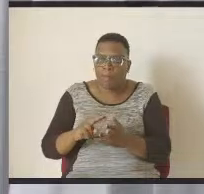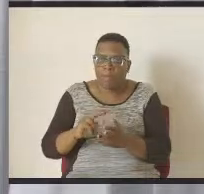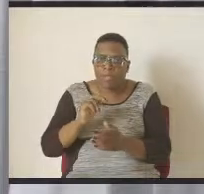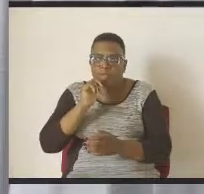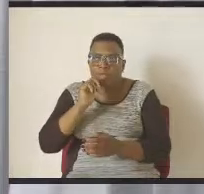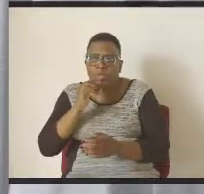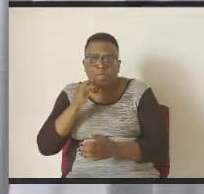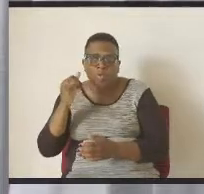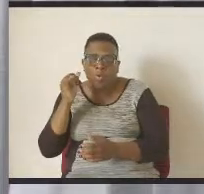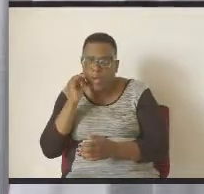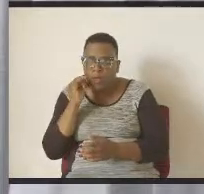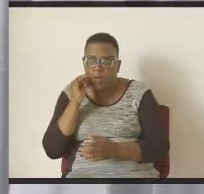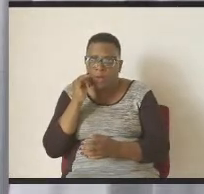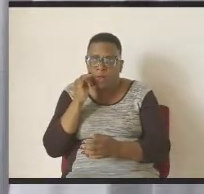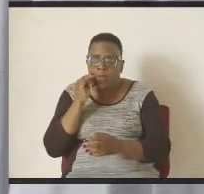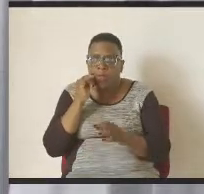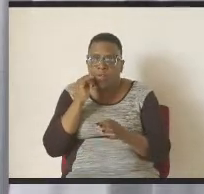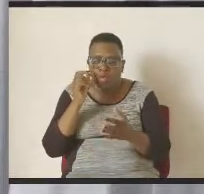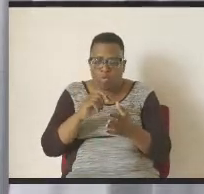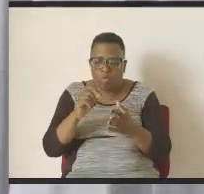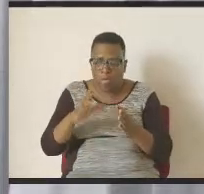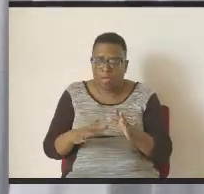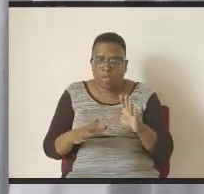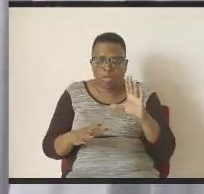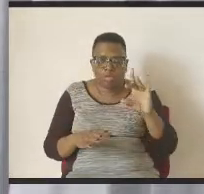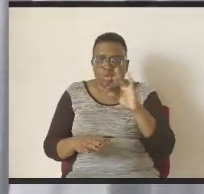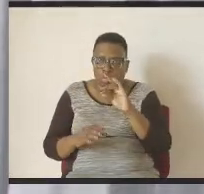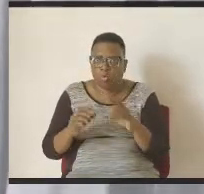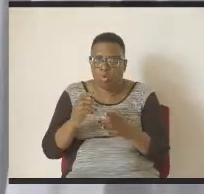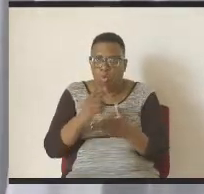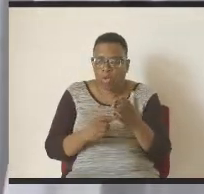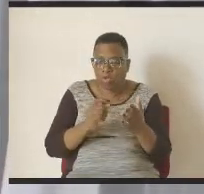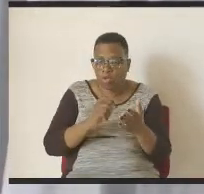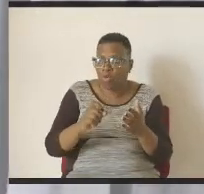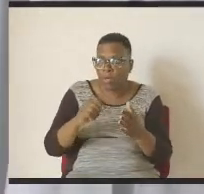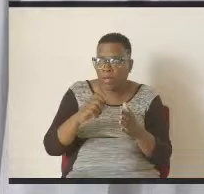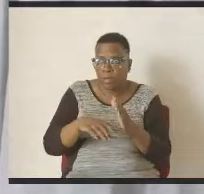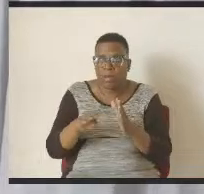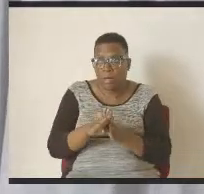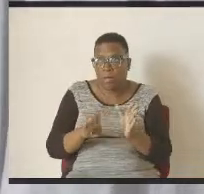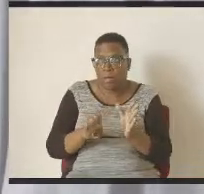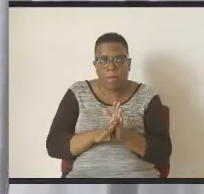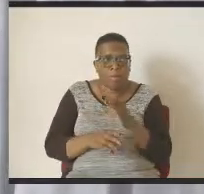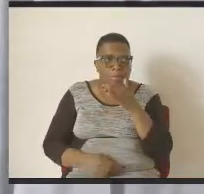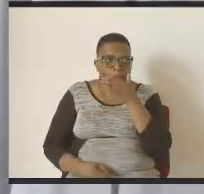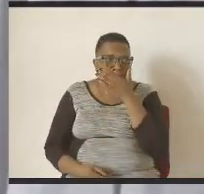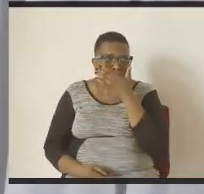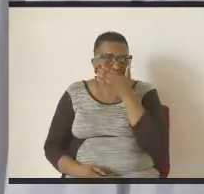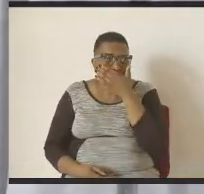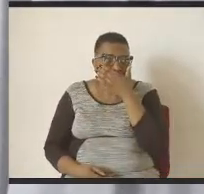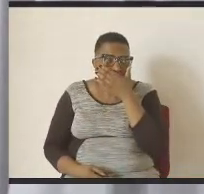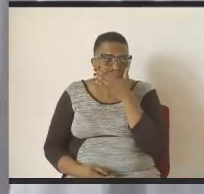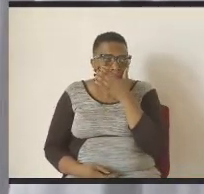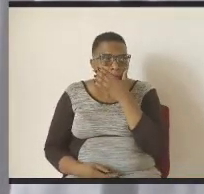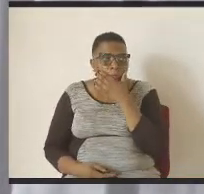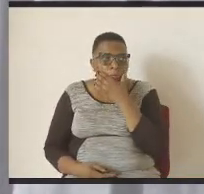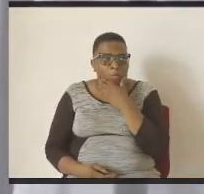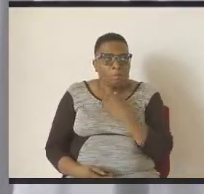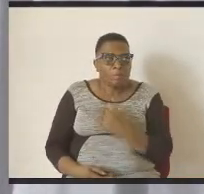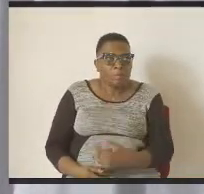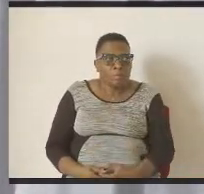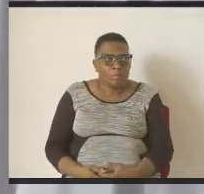way. And that is very, very important to us. So the last thing I'll say on this here is